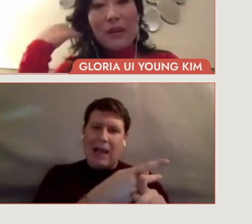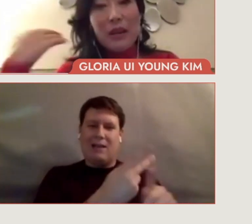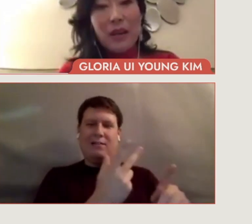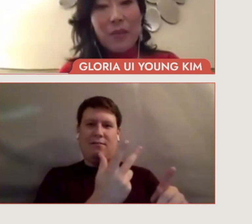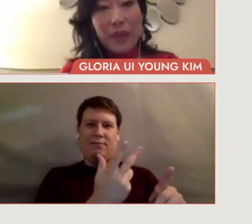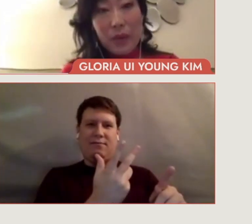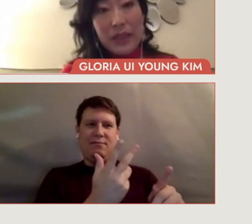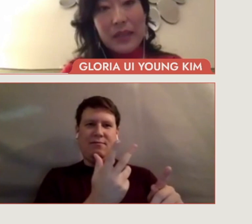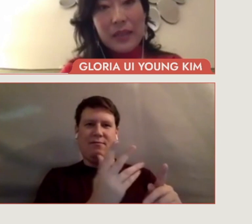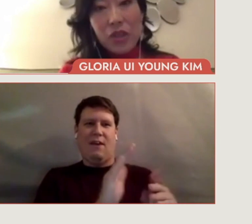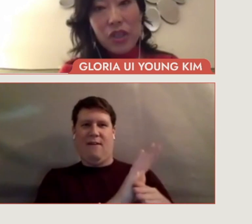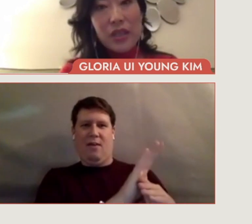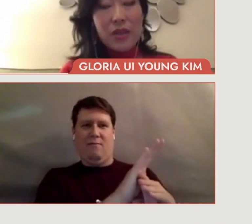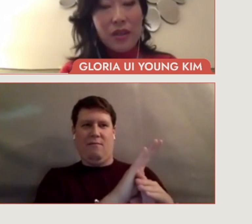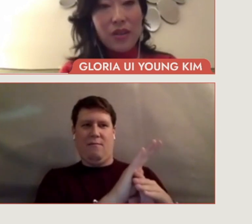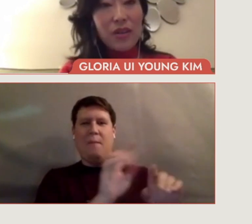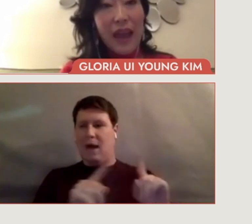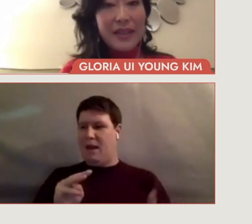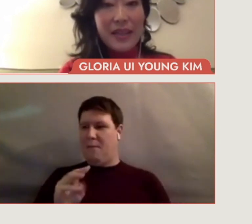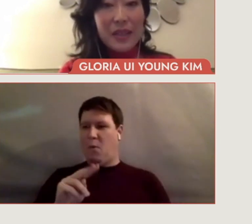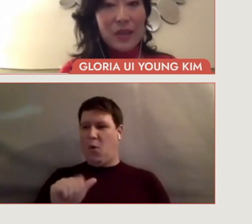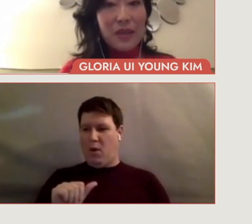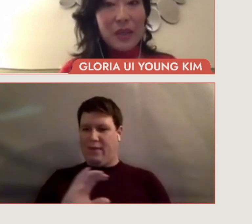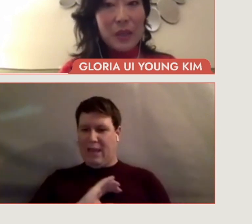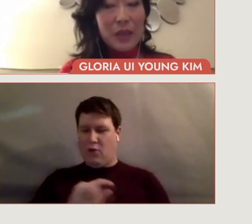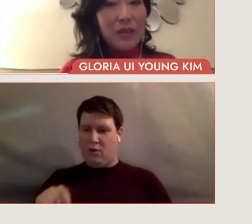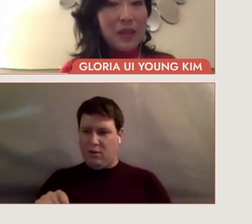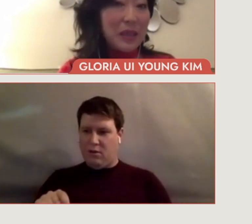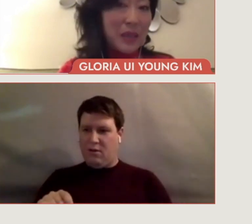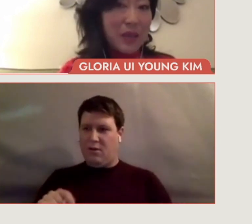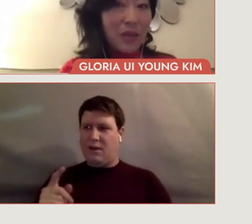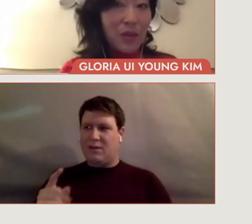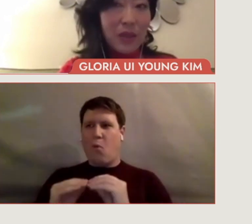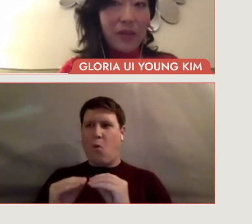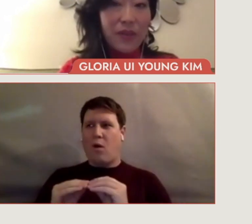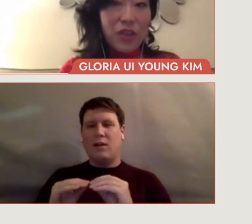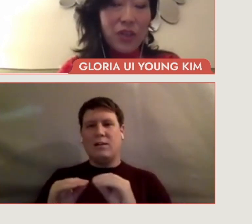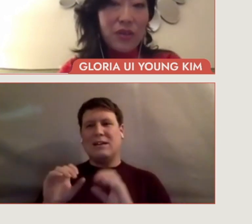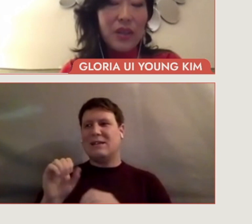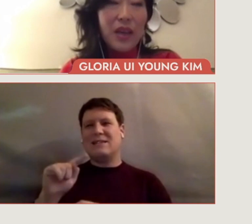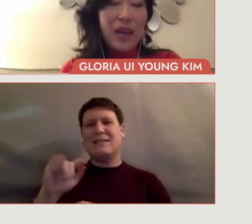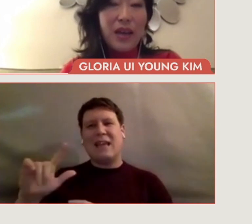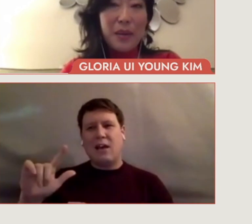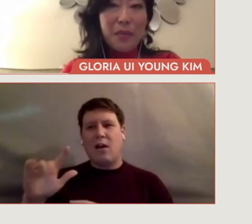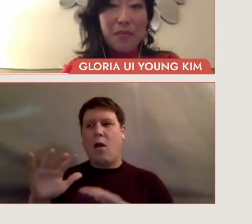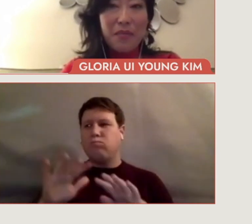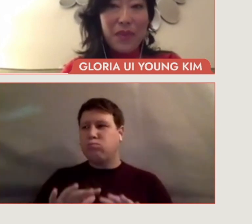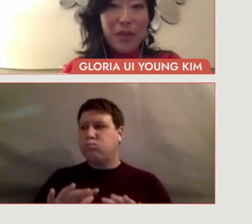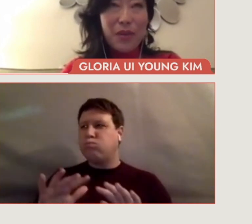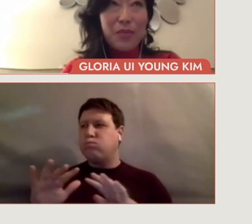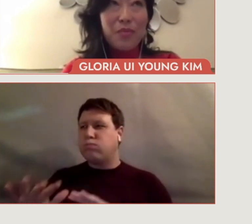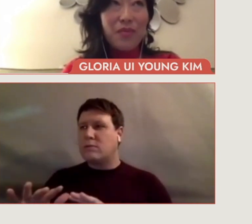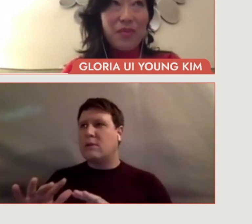character was that she could access this stillness inside herself, that she could,